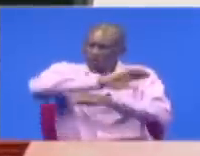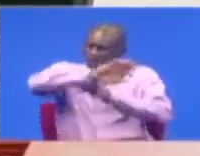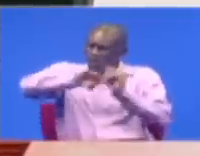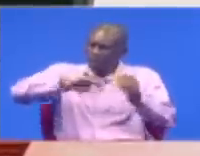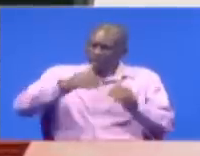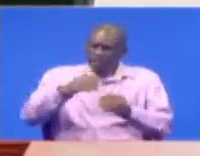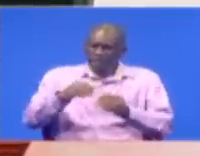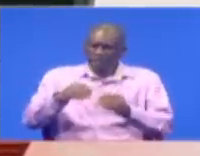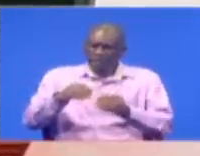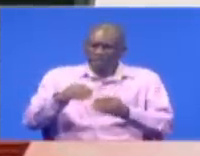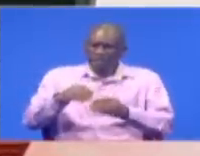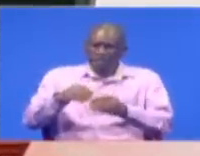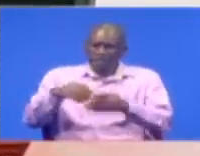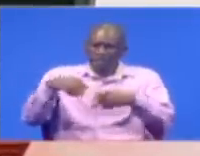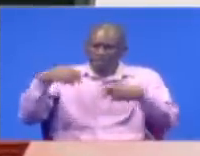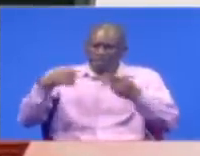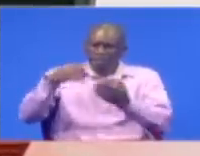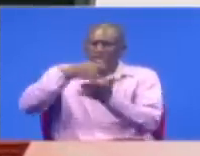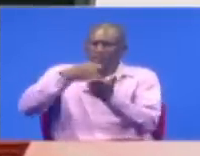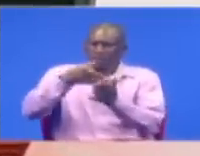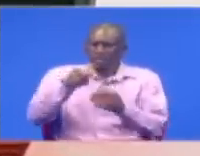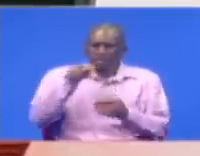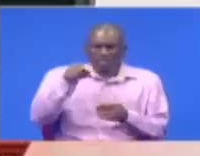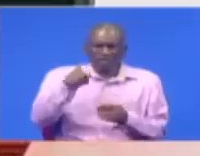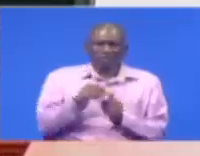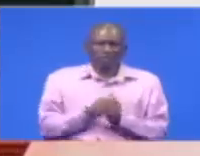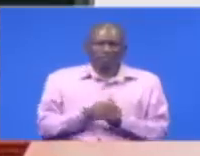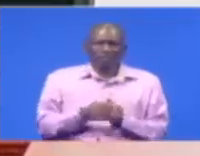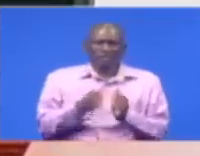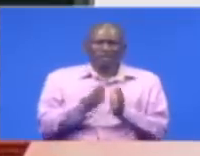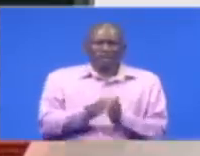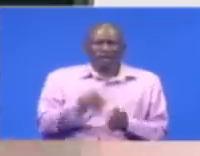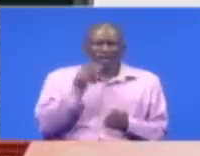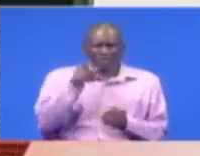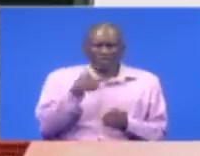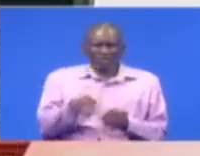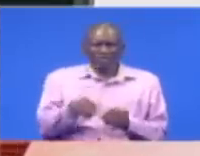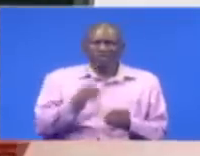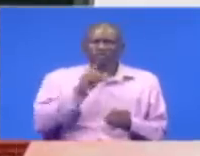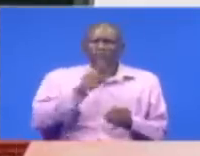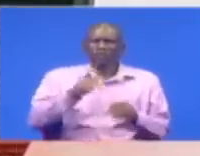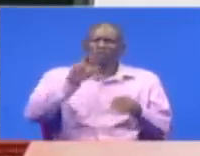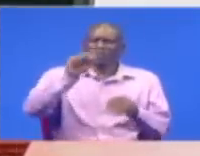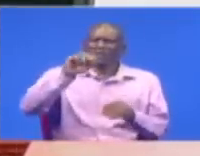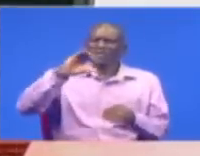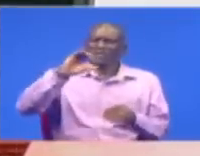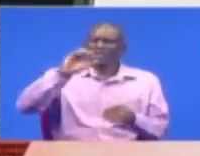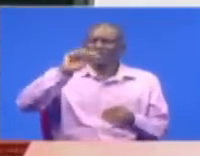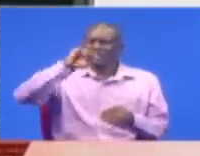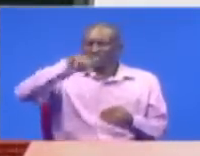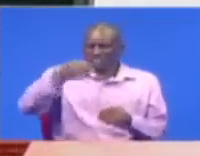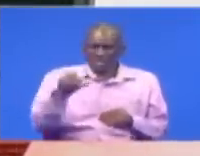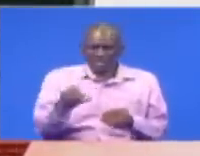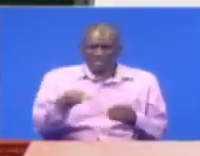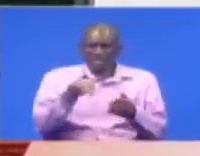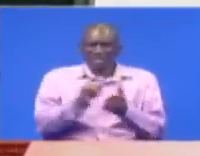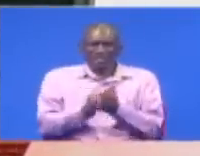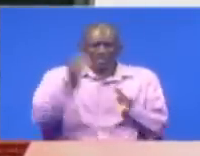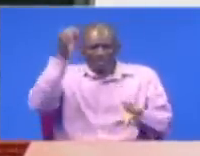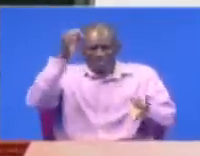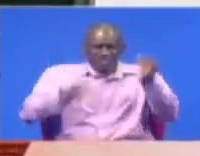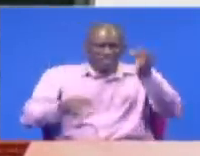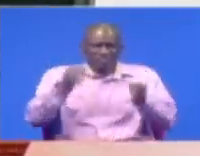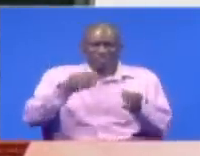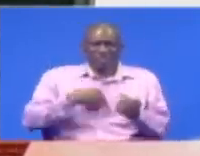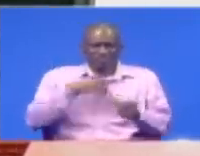players are involved. And it has got to be from NCAJ that a determination has